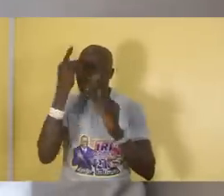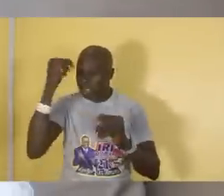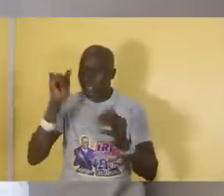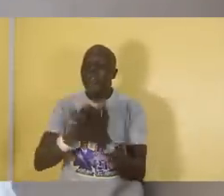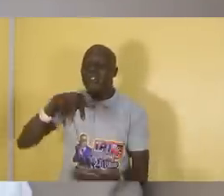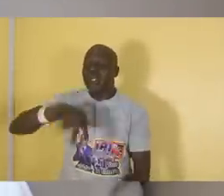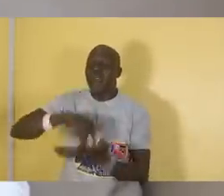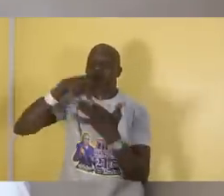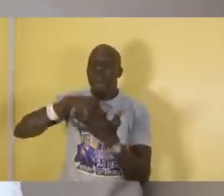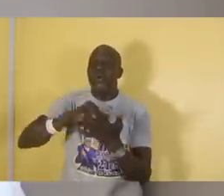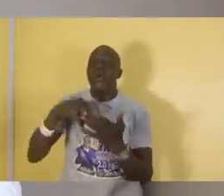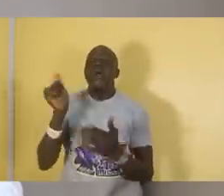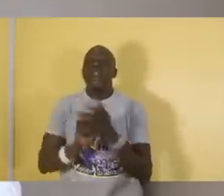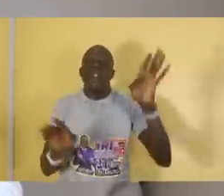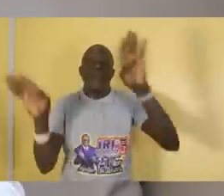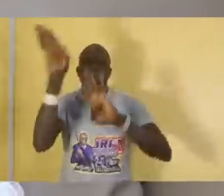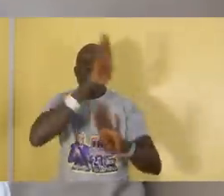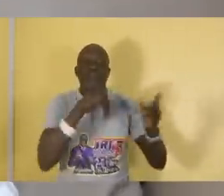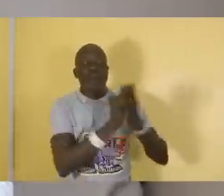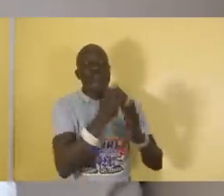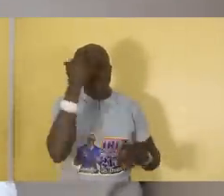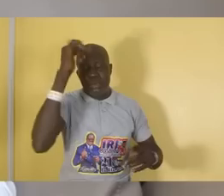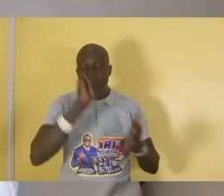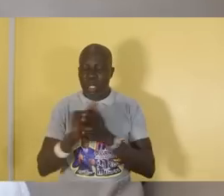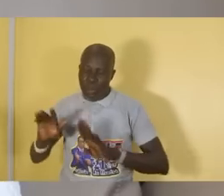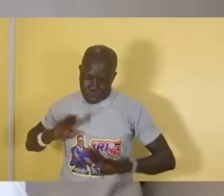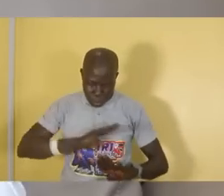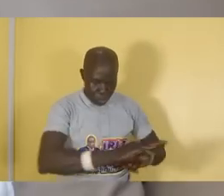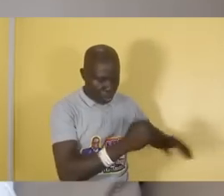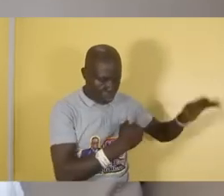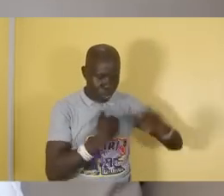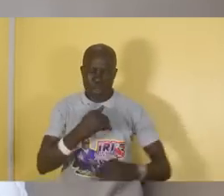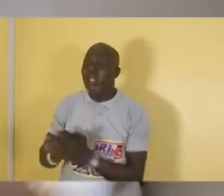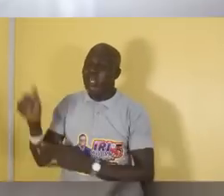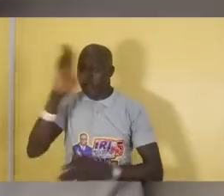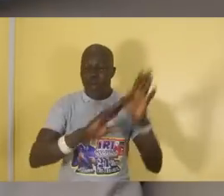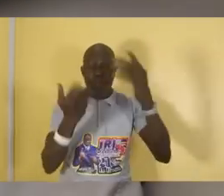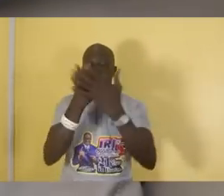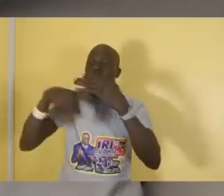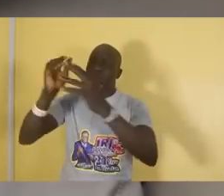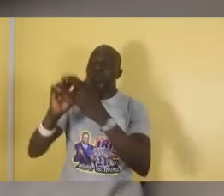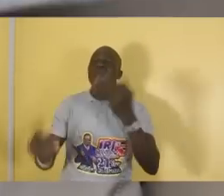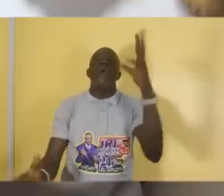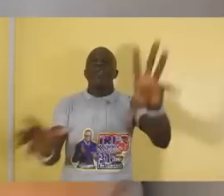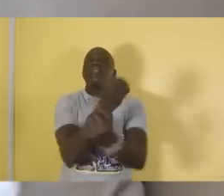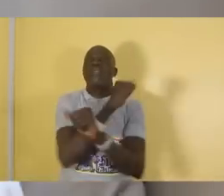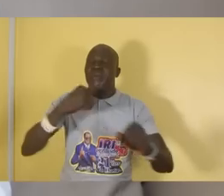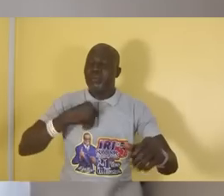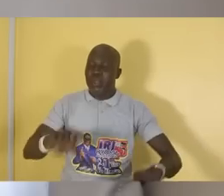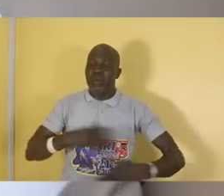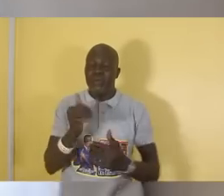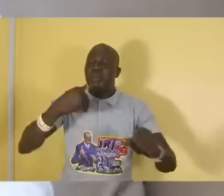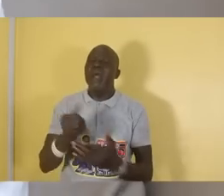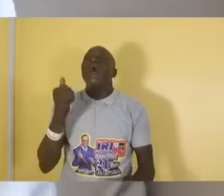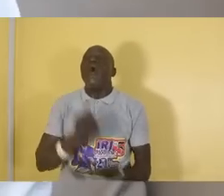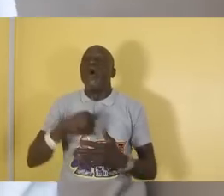you get good. Stand on your feet. What do you have to do? That's what the dream that makes. Hey, and you go on. Oh, no. Every time I'm a sinner, save me from